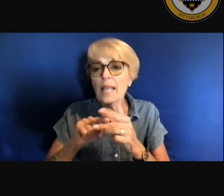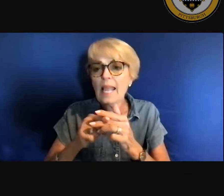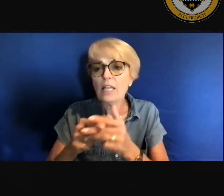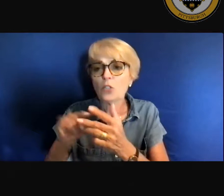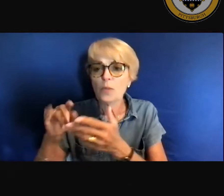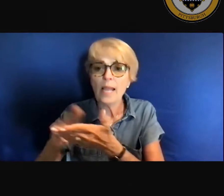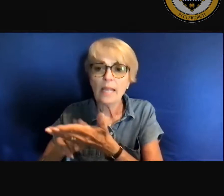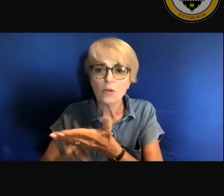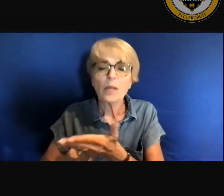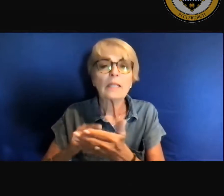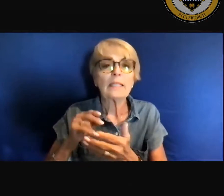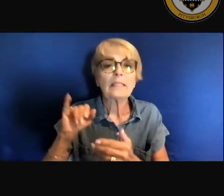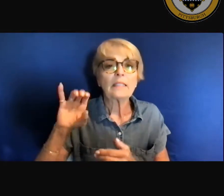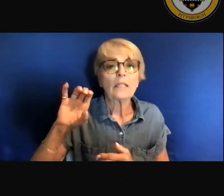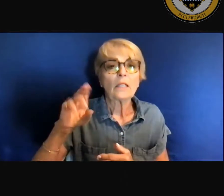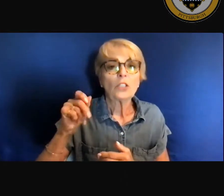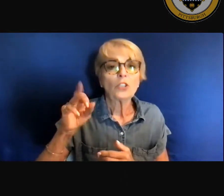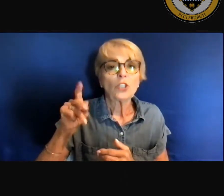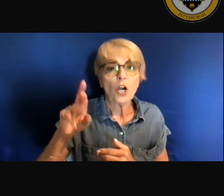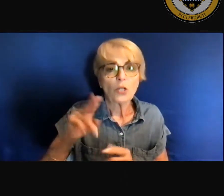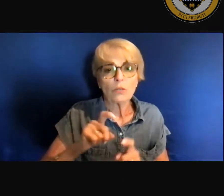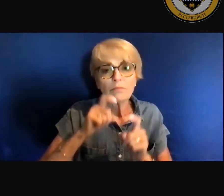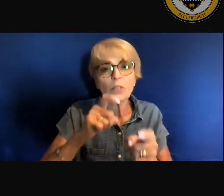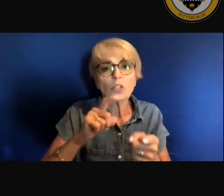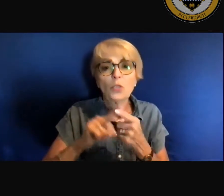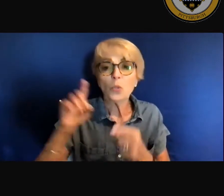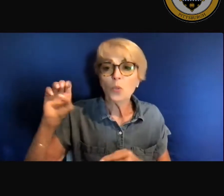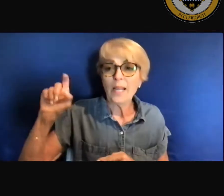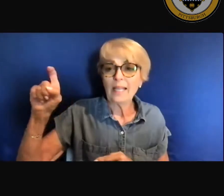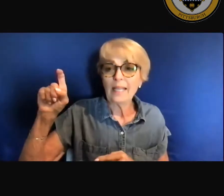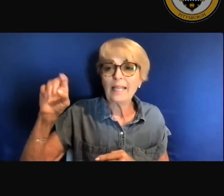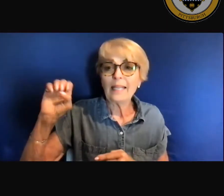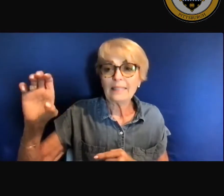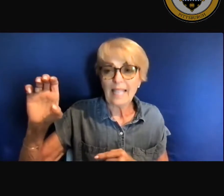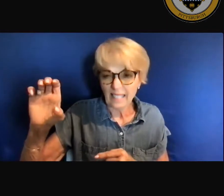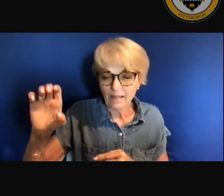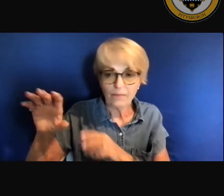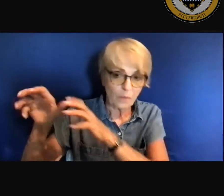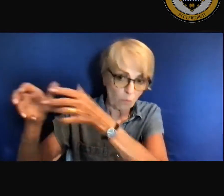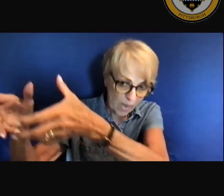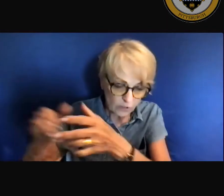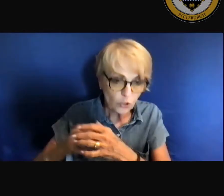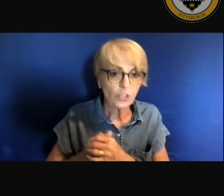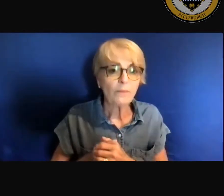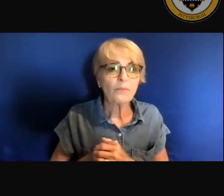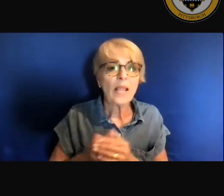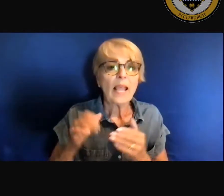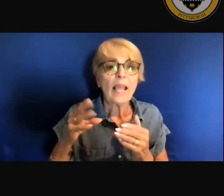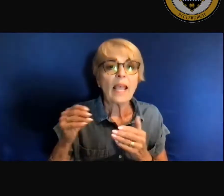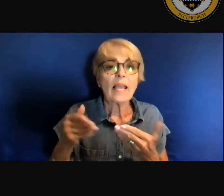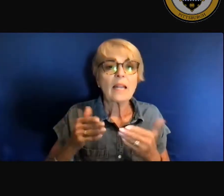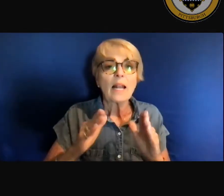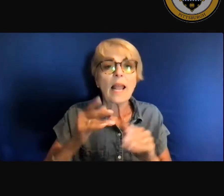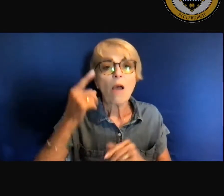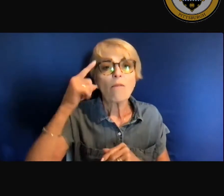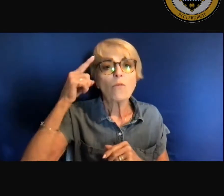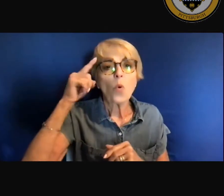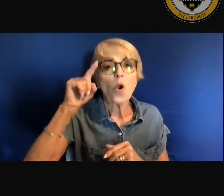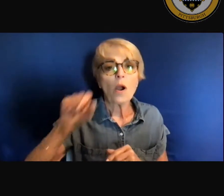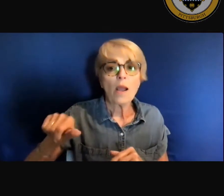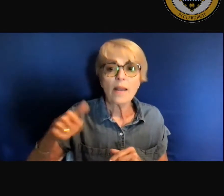and legislative branches, and that to allow for